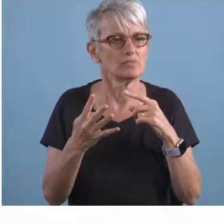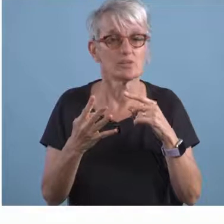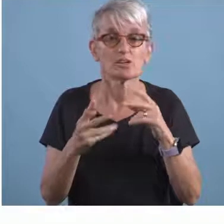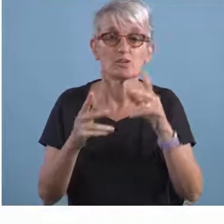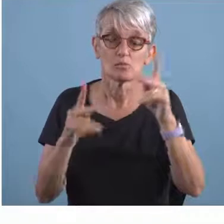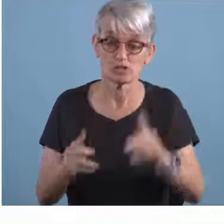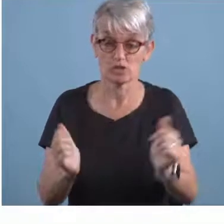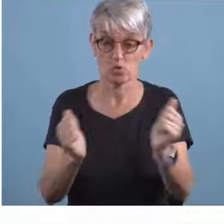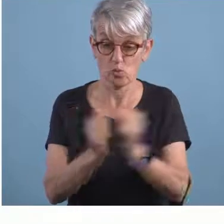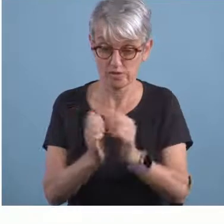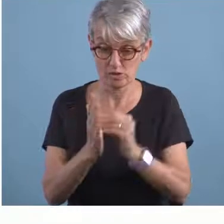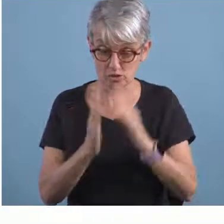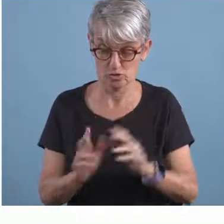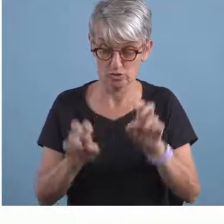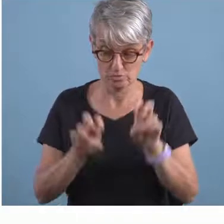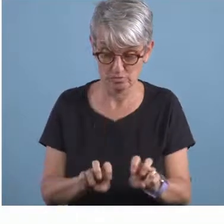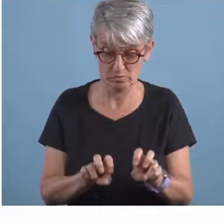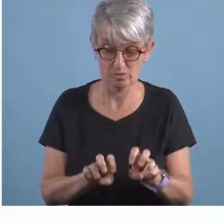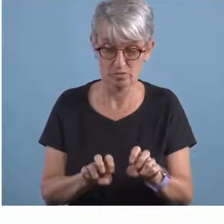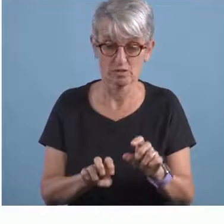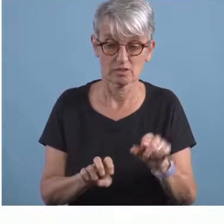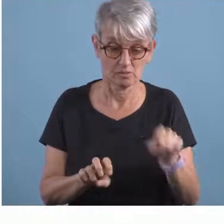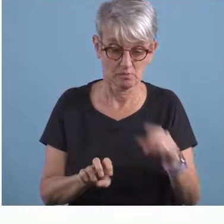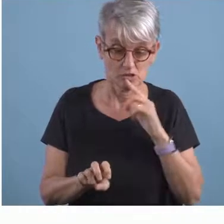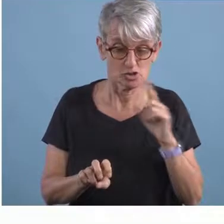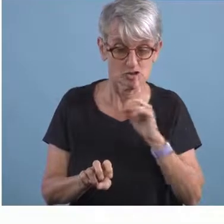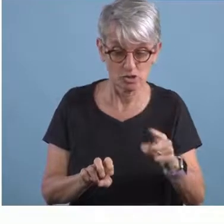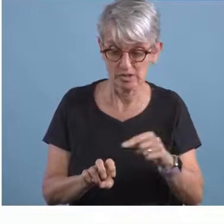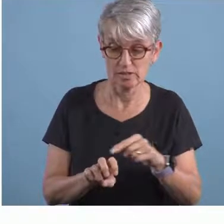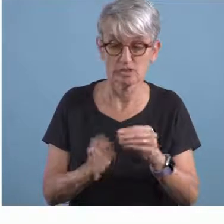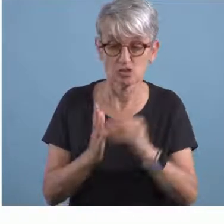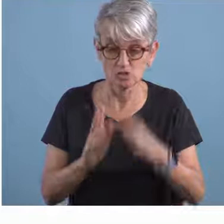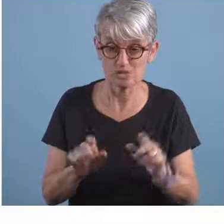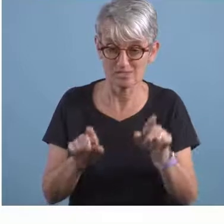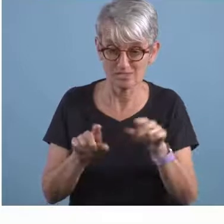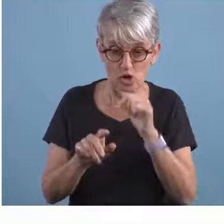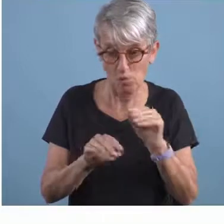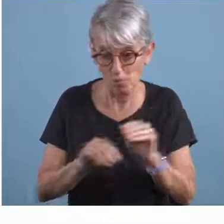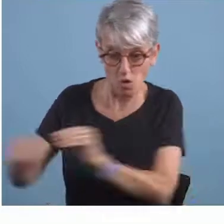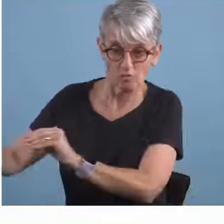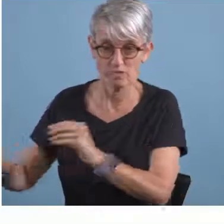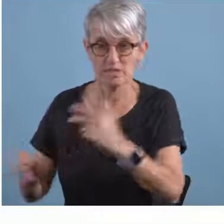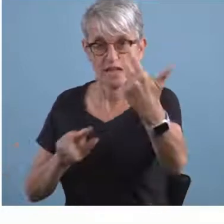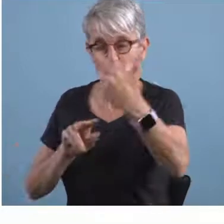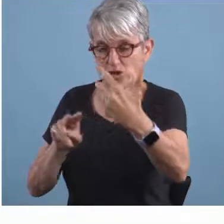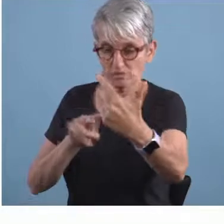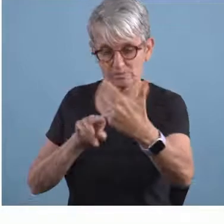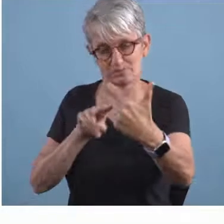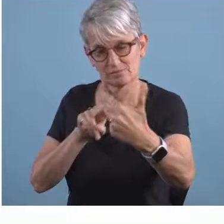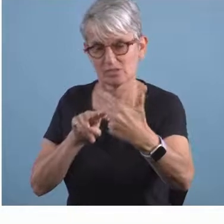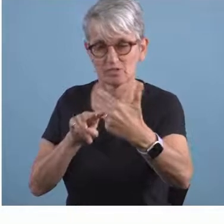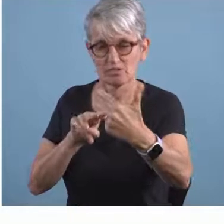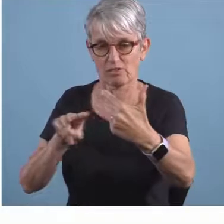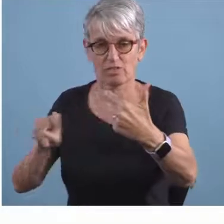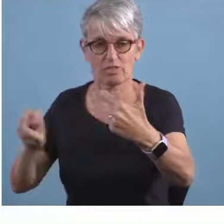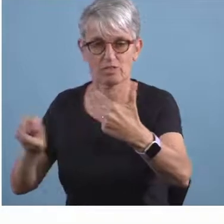with the student can help to be sure the student stays in the view of the camera so that you can see them.